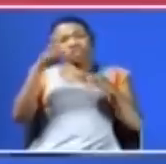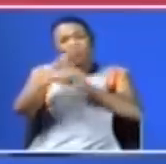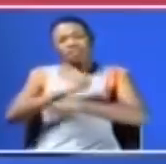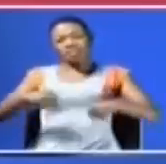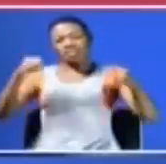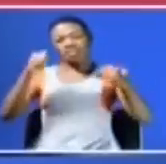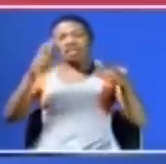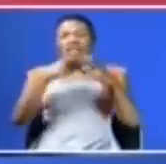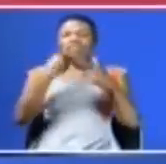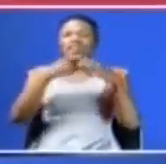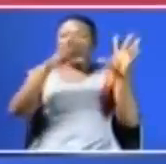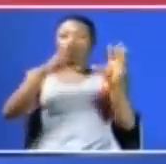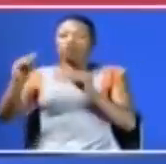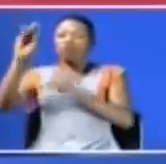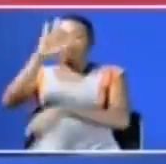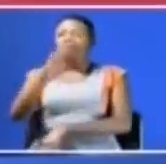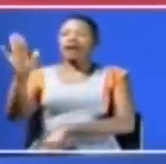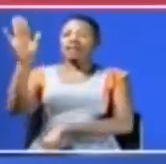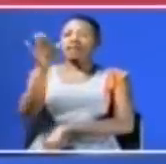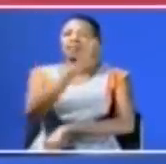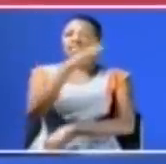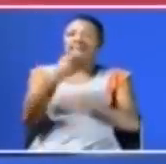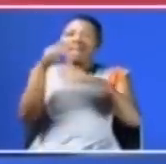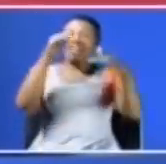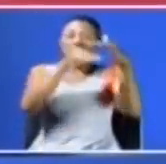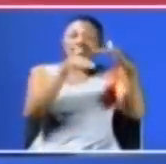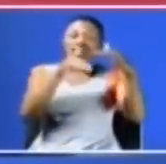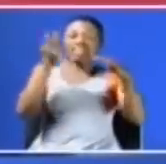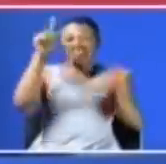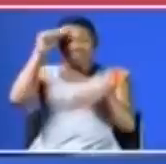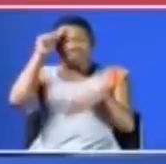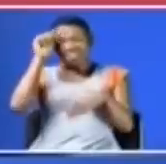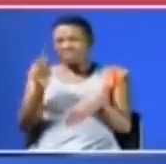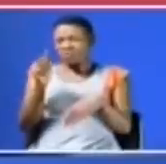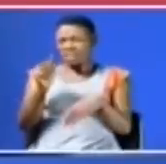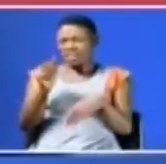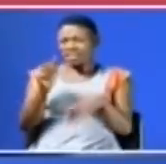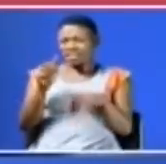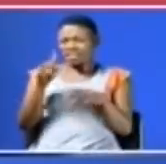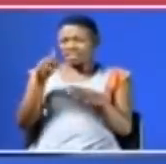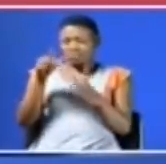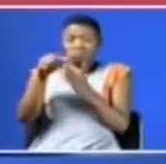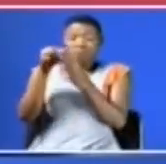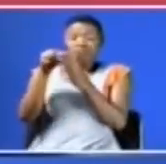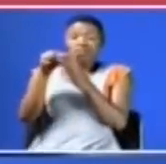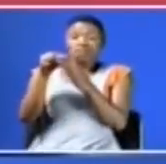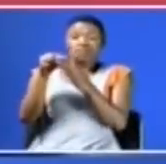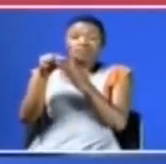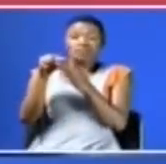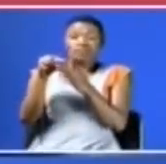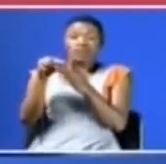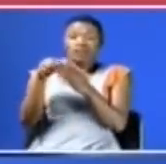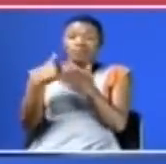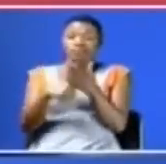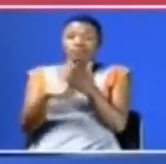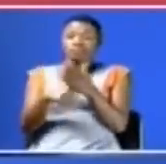it goes into parliament and it is not in government, is quite an anomaly, because it doesn't need to be an anomaly.